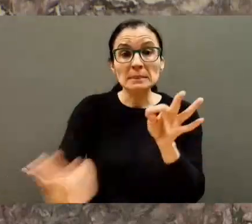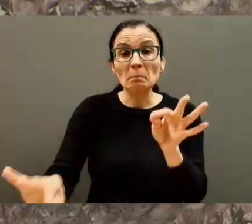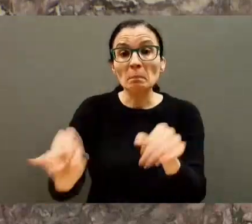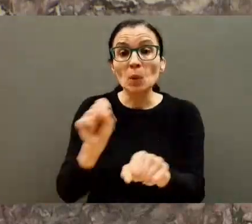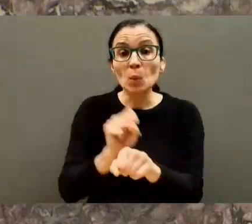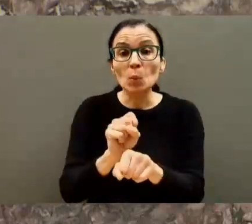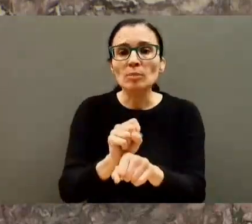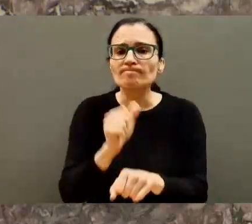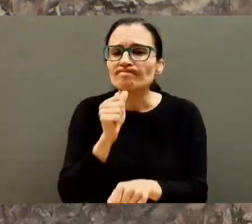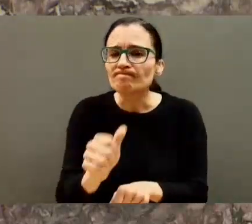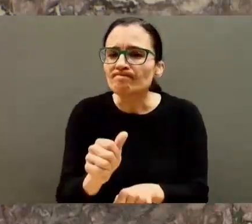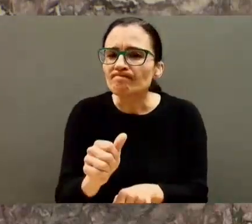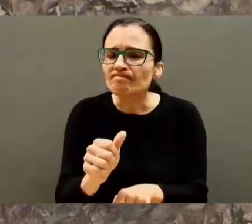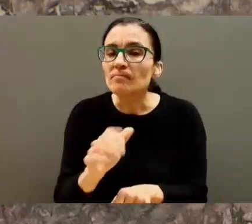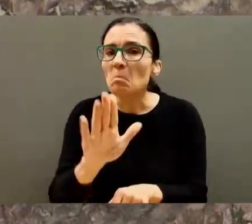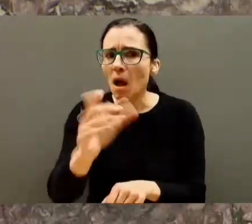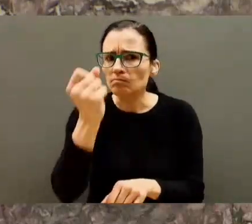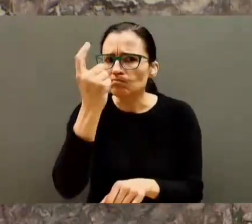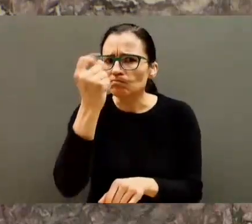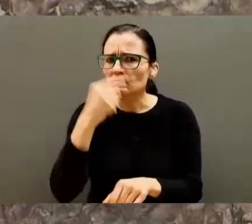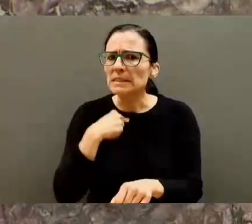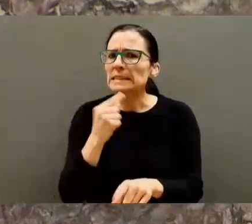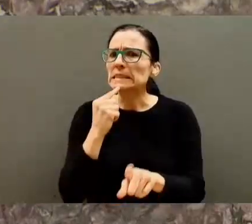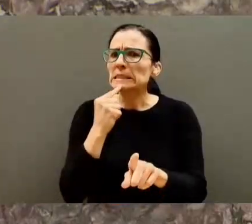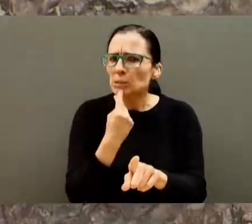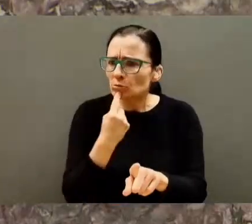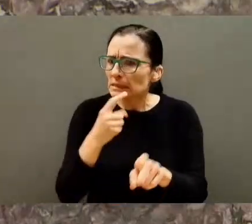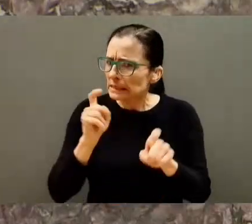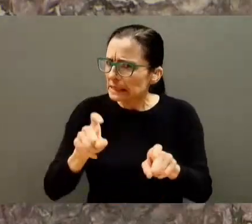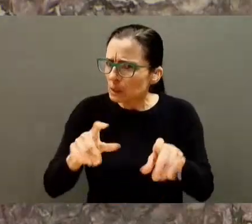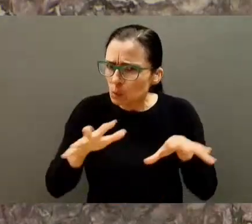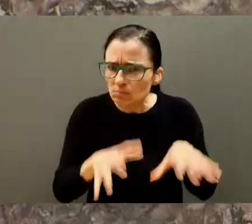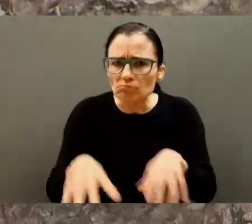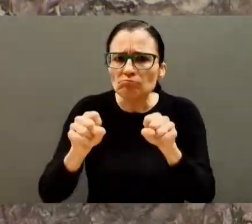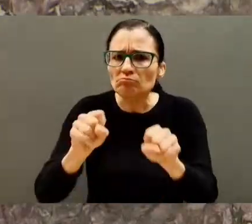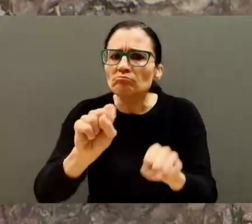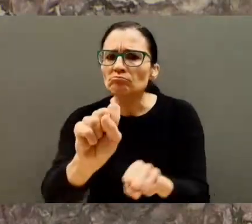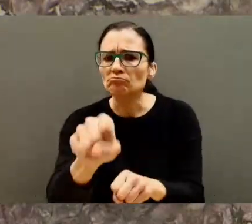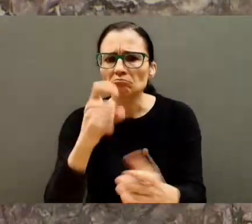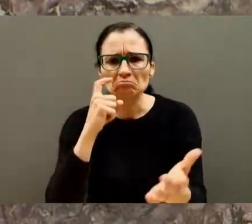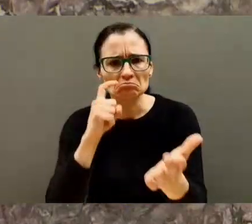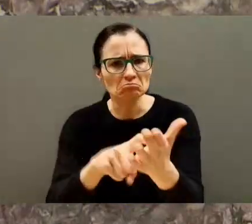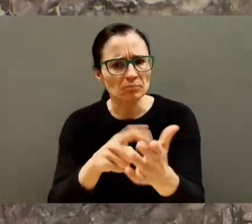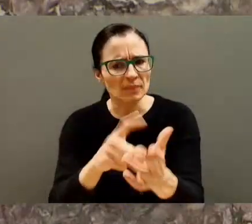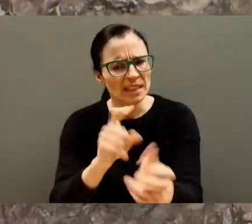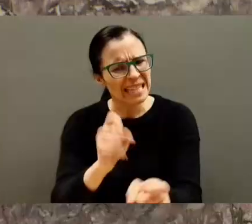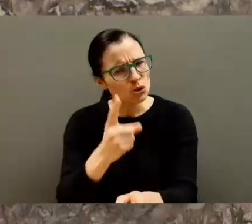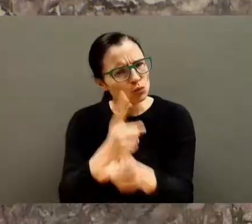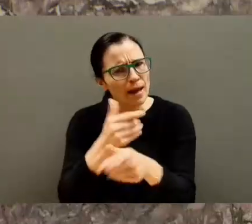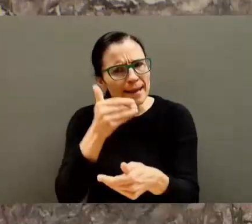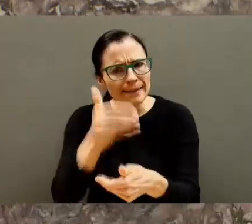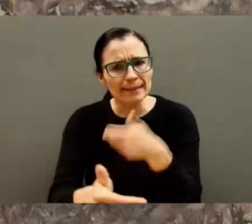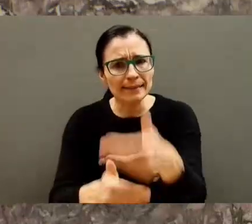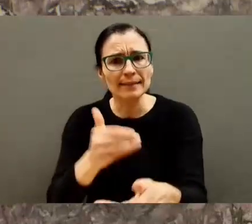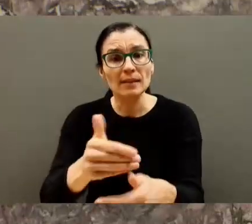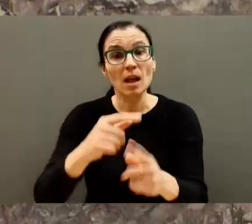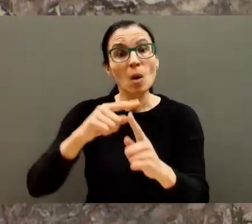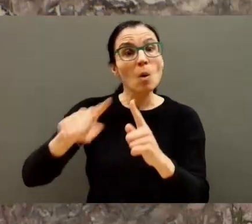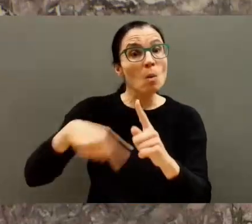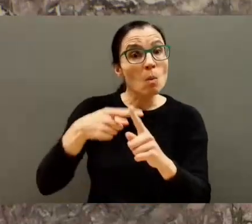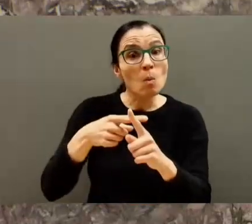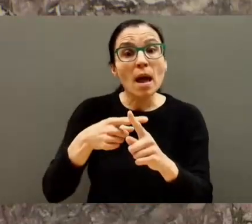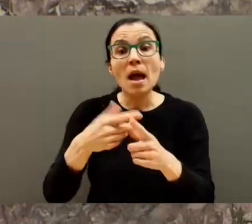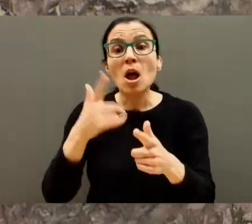know more about that scope and timeline, I'll have a lot more to say to this House, and I look forward to the participation